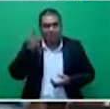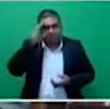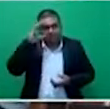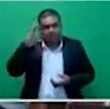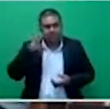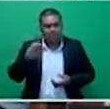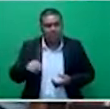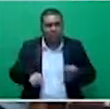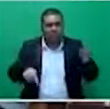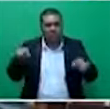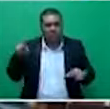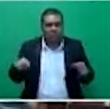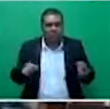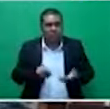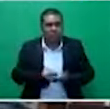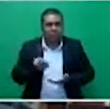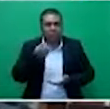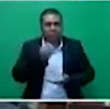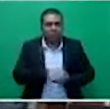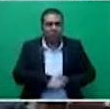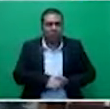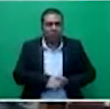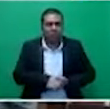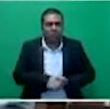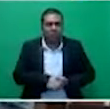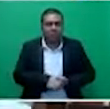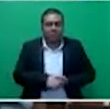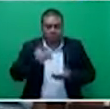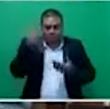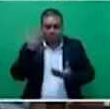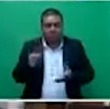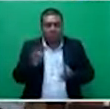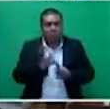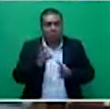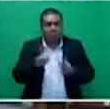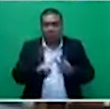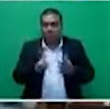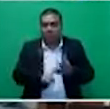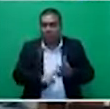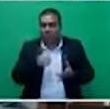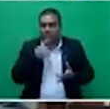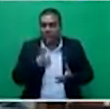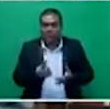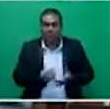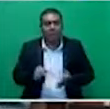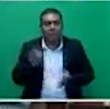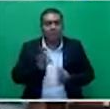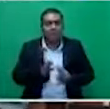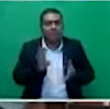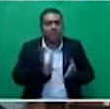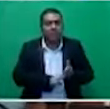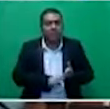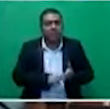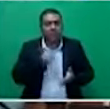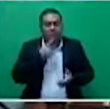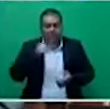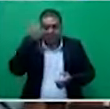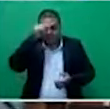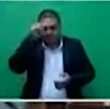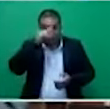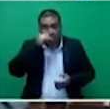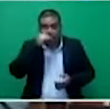debt levels across economies. In the same way, Honourable Pio Tukunduandua said, oh, the Prime Minister is not telling the truth by saying that the